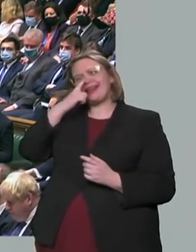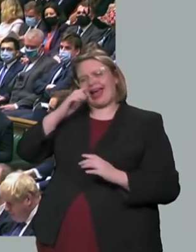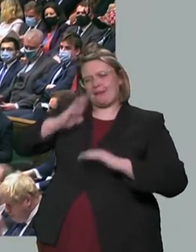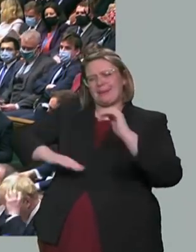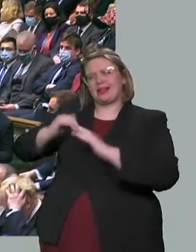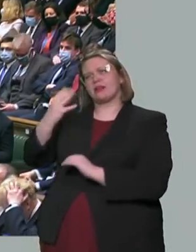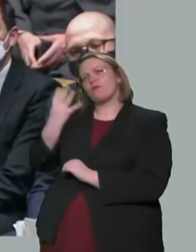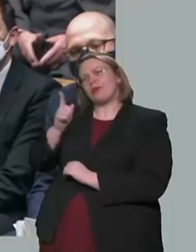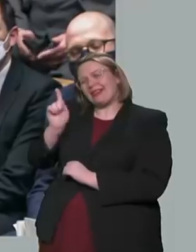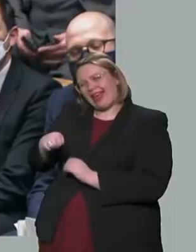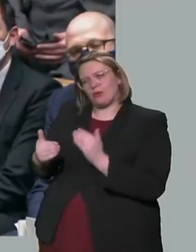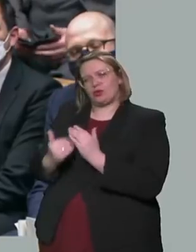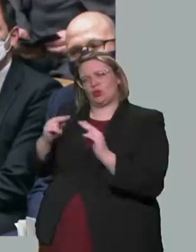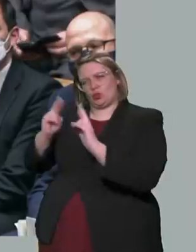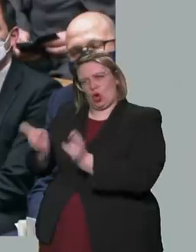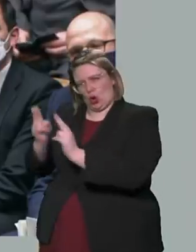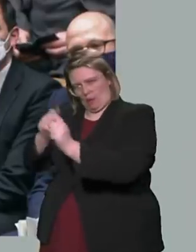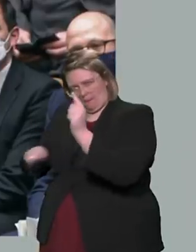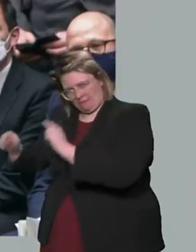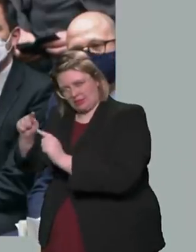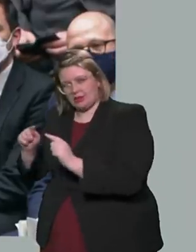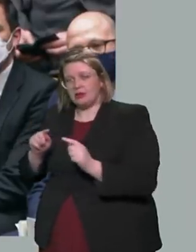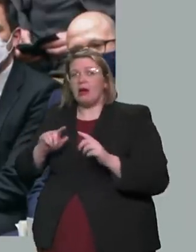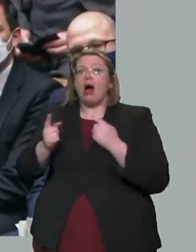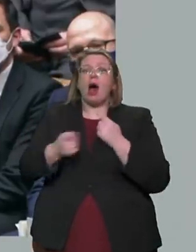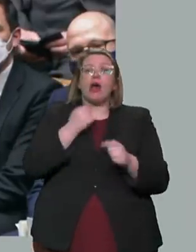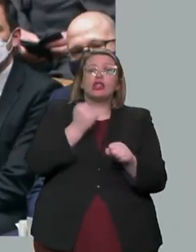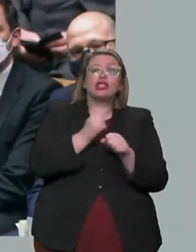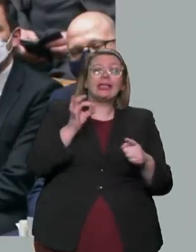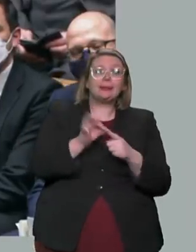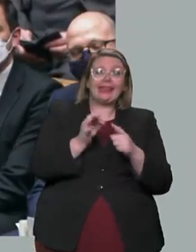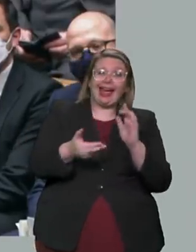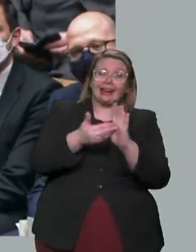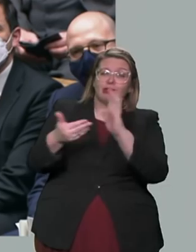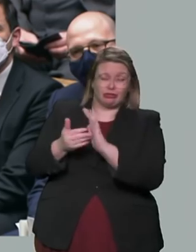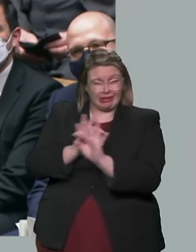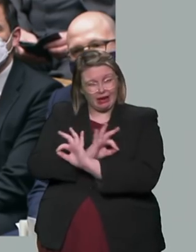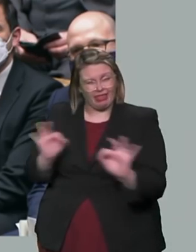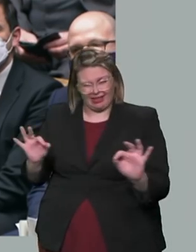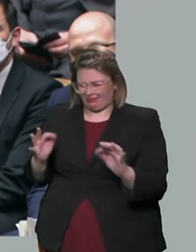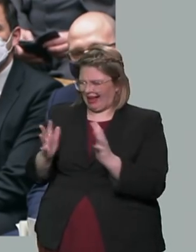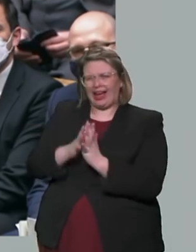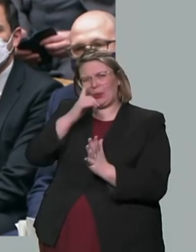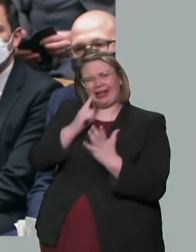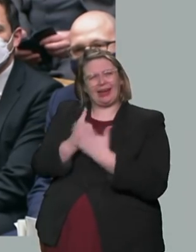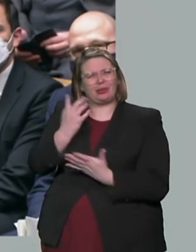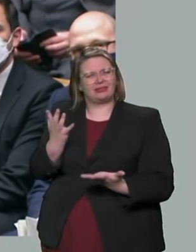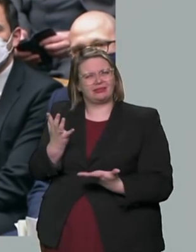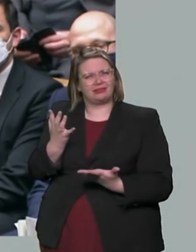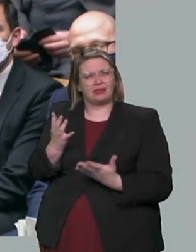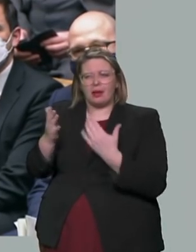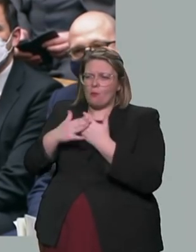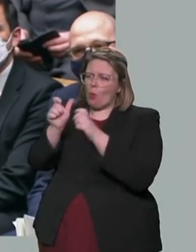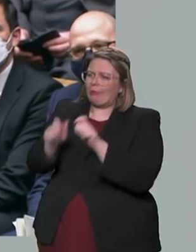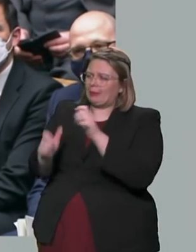in my constituency without any commensurate increase in general practice capacity? And as we house the next generation, we must make sure